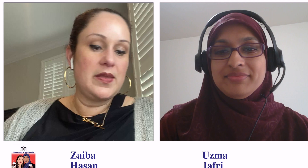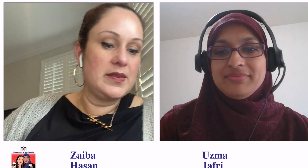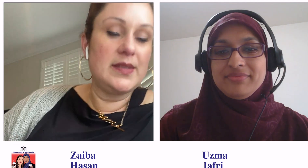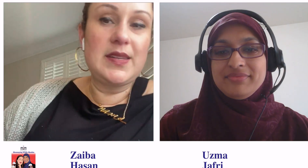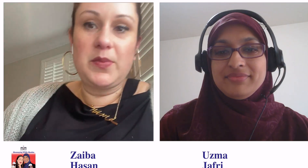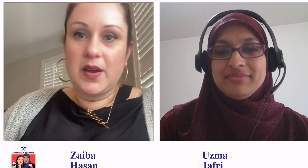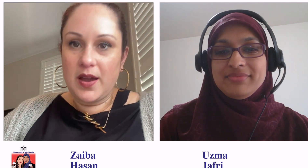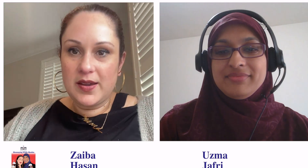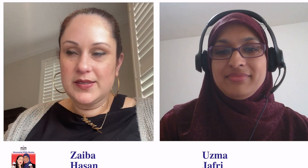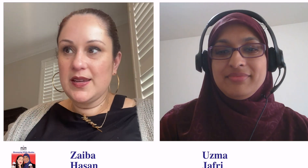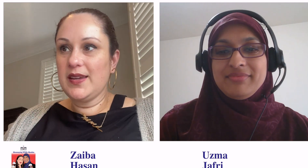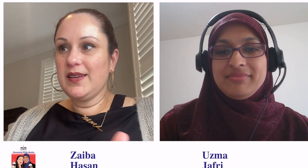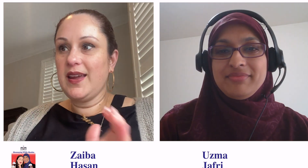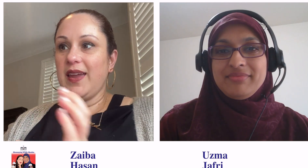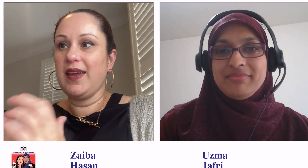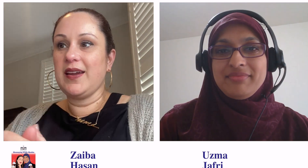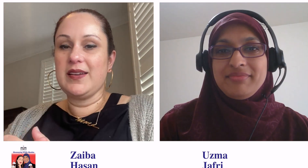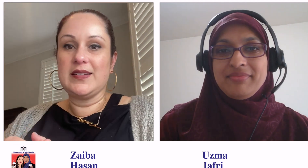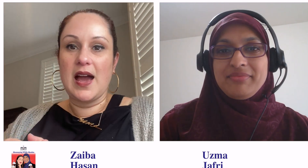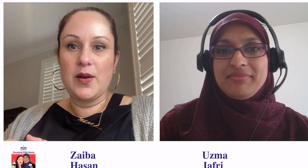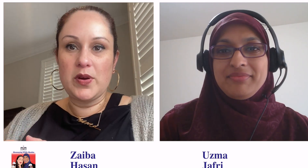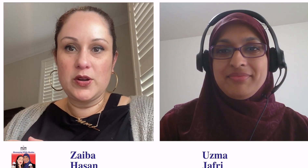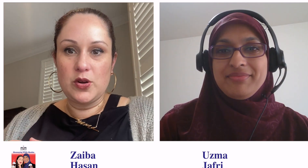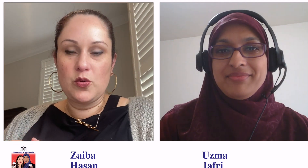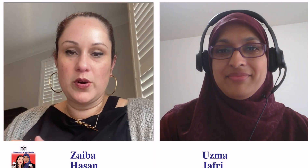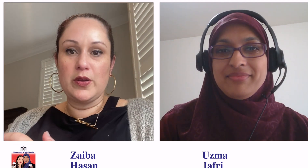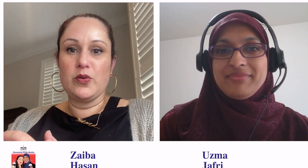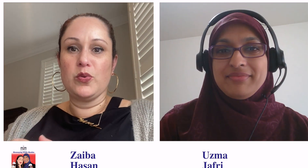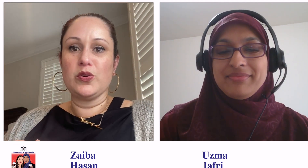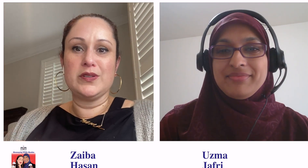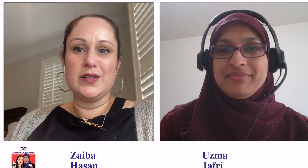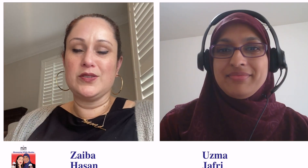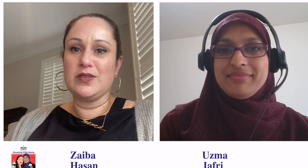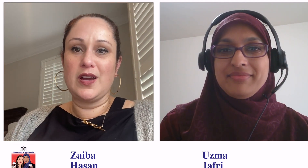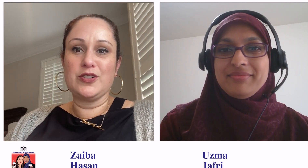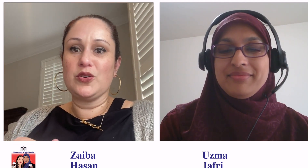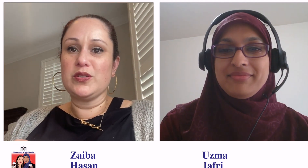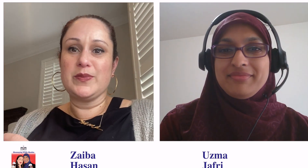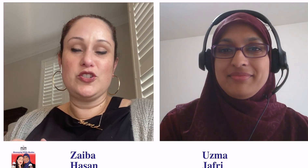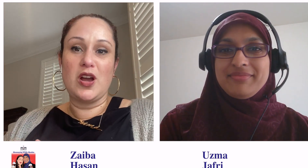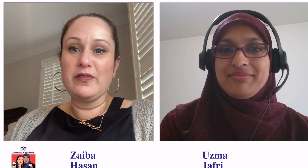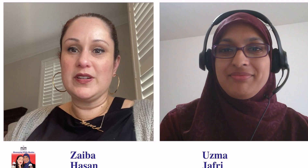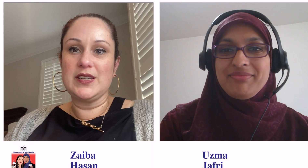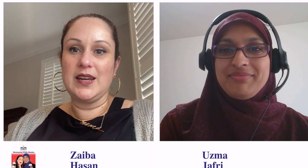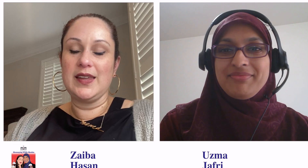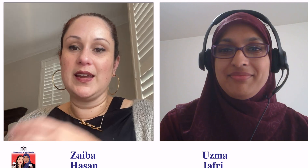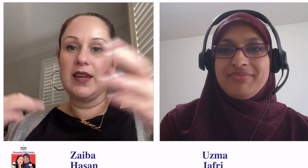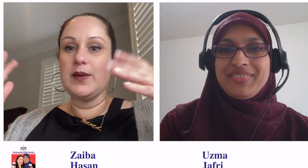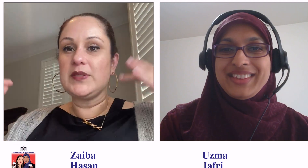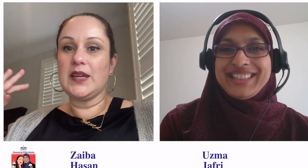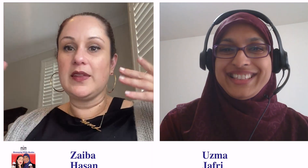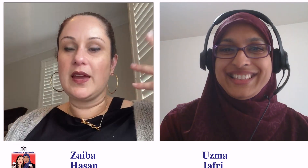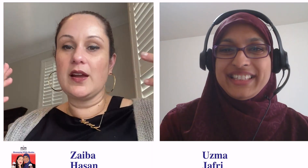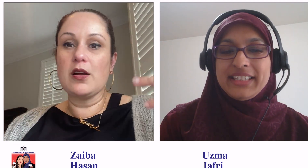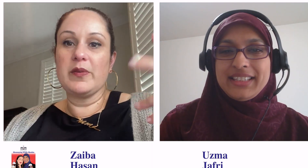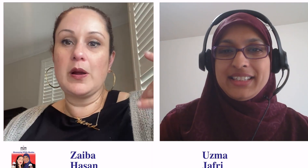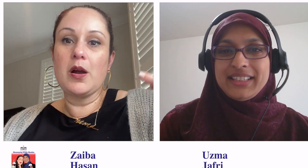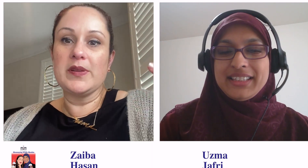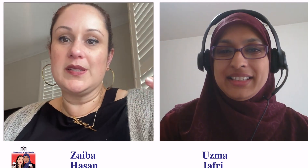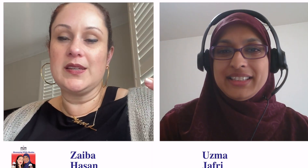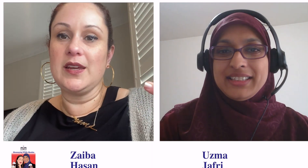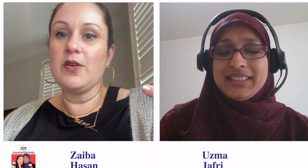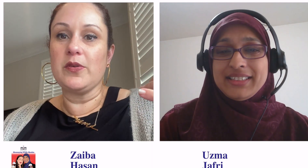And this is Zayba Hassan, and I want to know where in the world is Dr. Uzma Jafri today. Like, I keep singing that